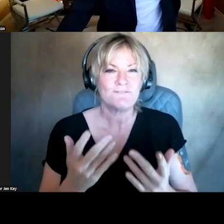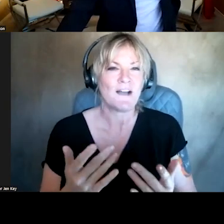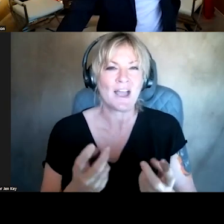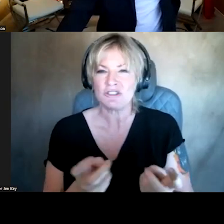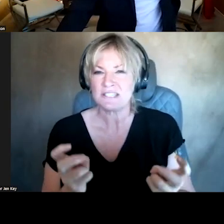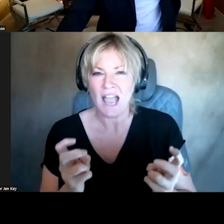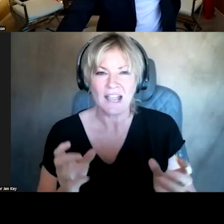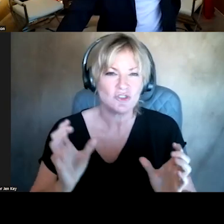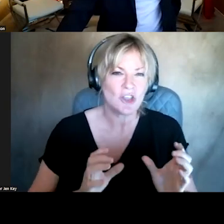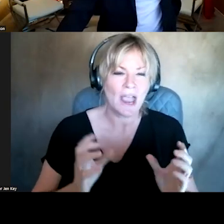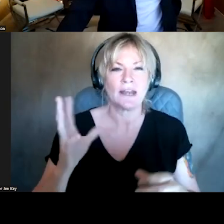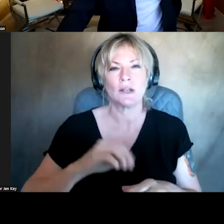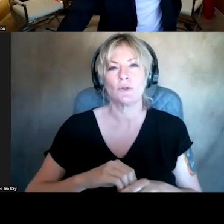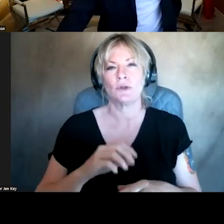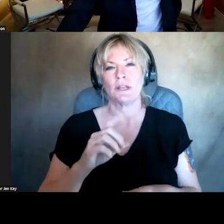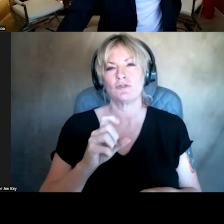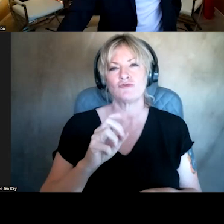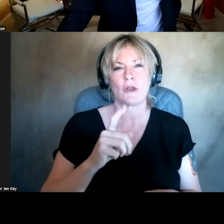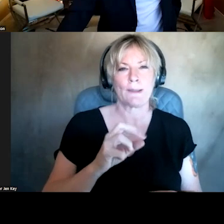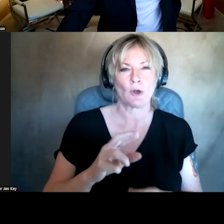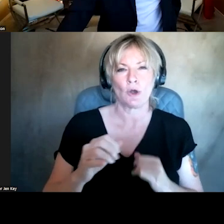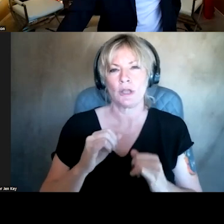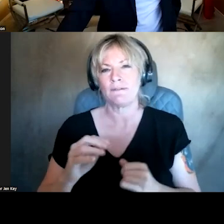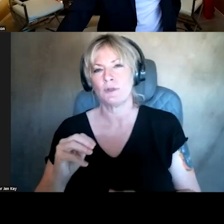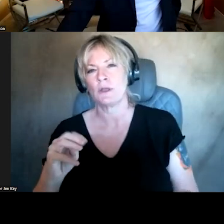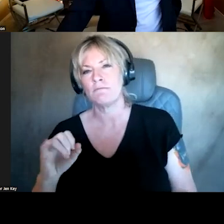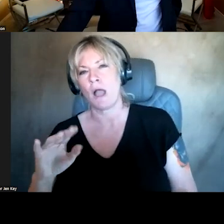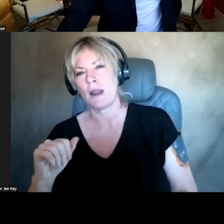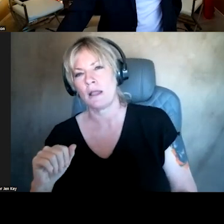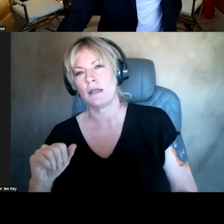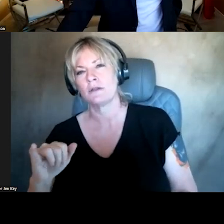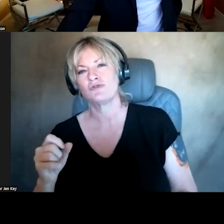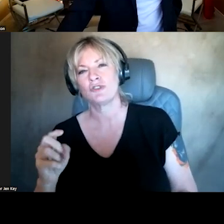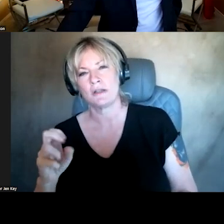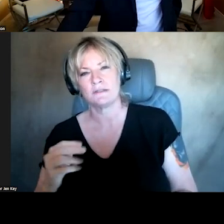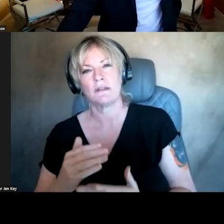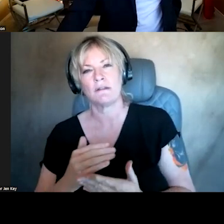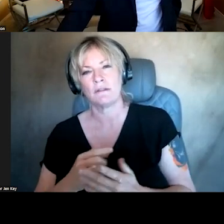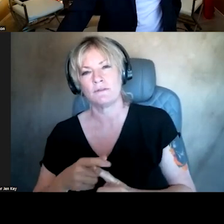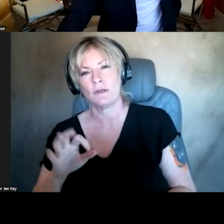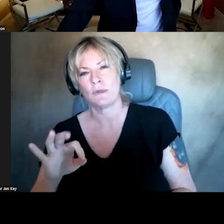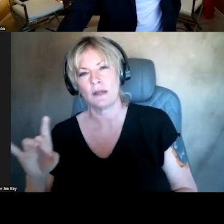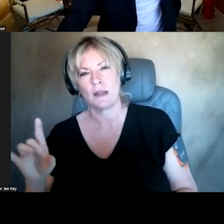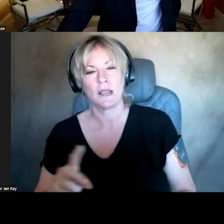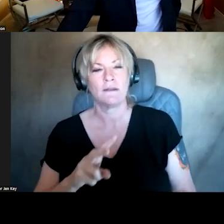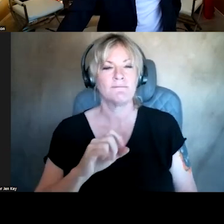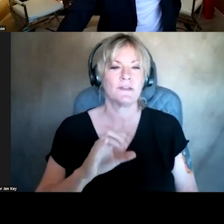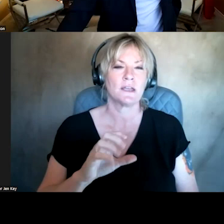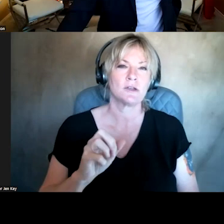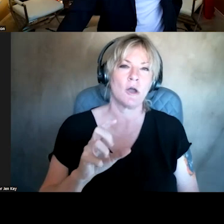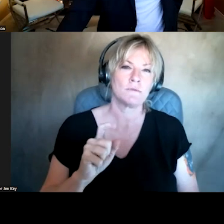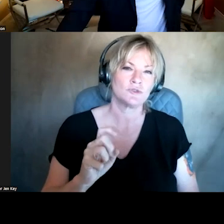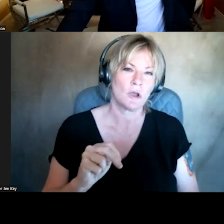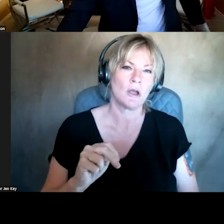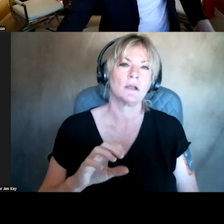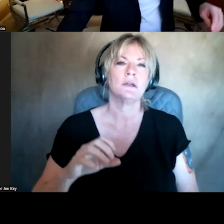John Draper interviewing Monica Johnson on lessons from 988. Vic Armstrong doing a strong